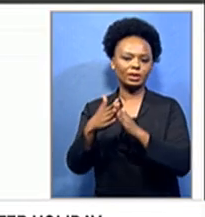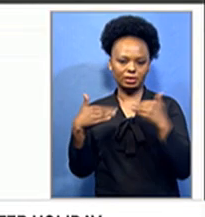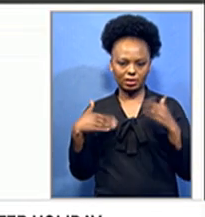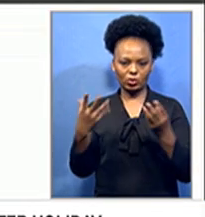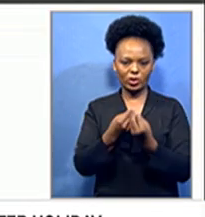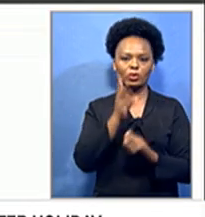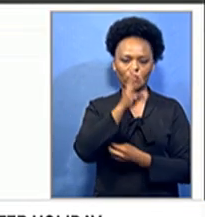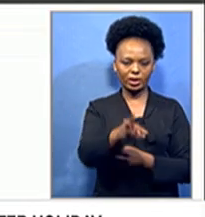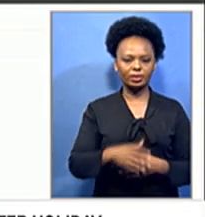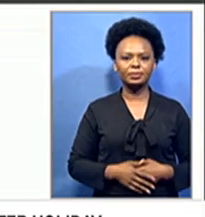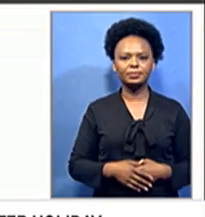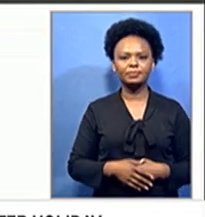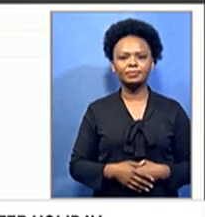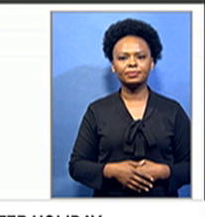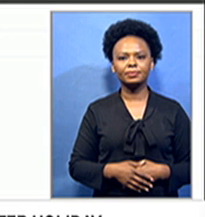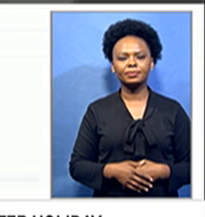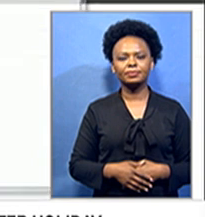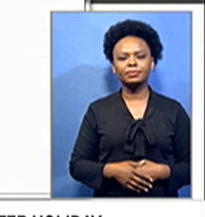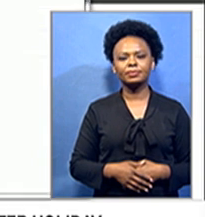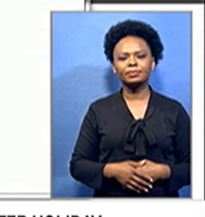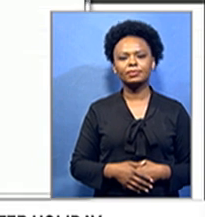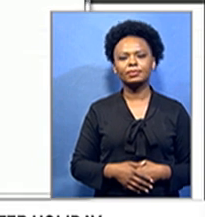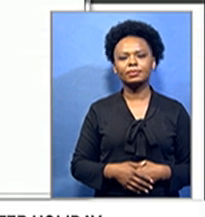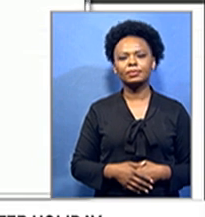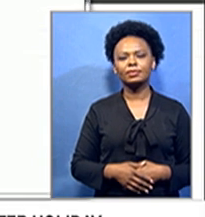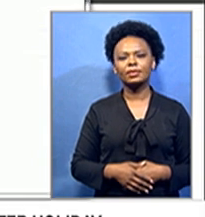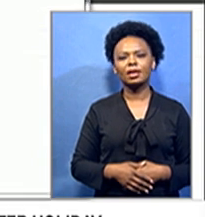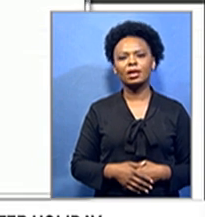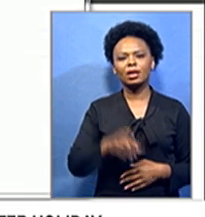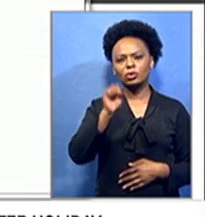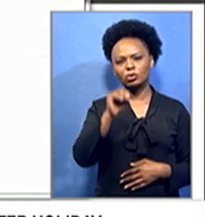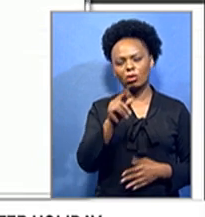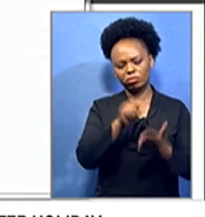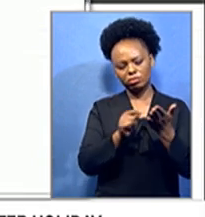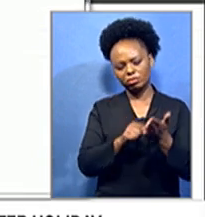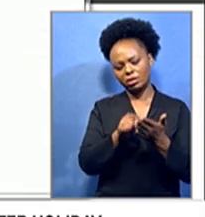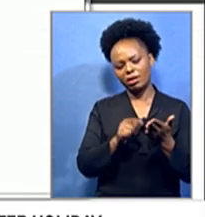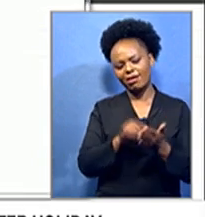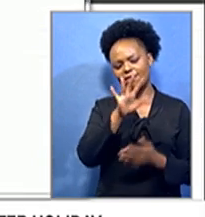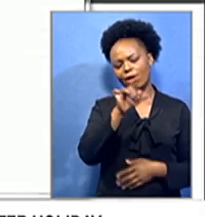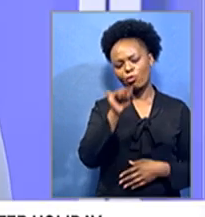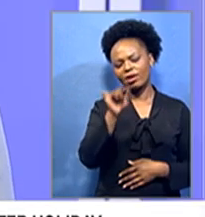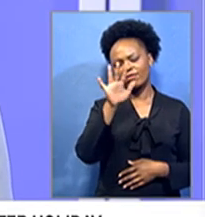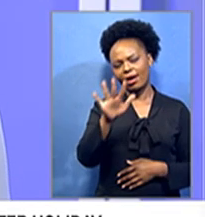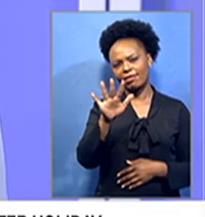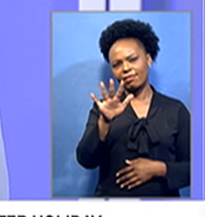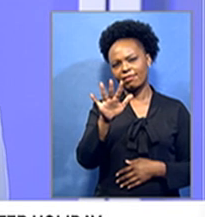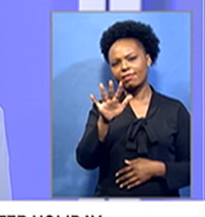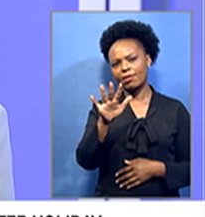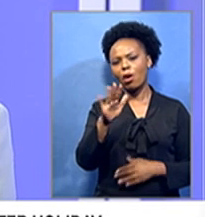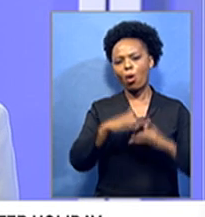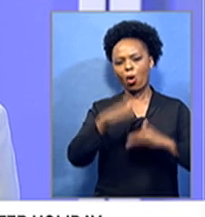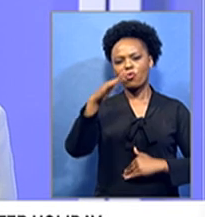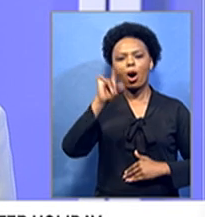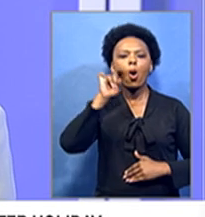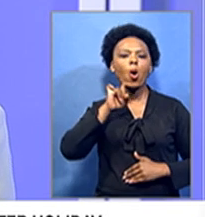those who are over 60, and we've calculated the whole country's got close to 5.5 million who are over 60 years. And that's because